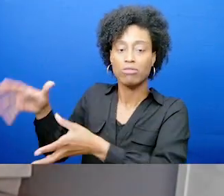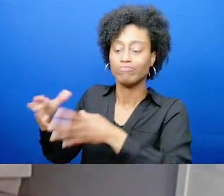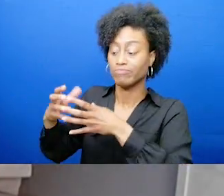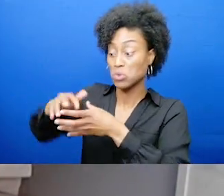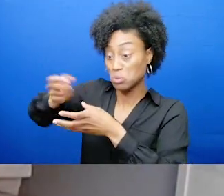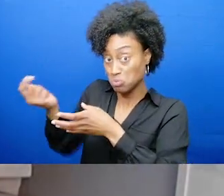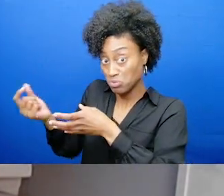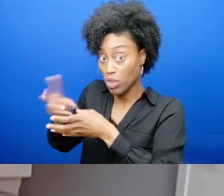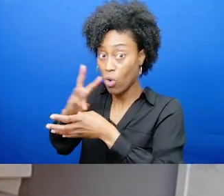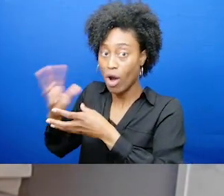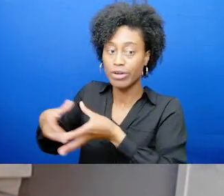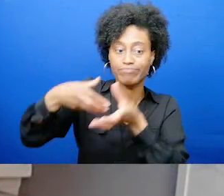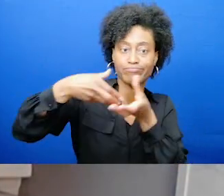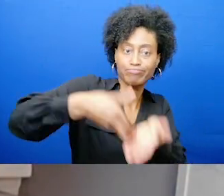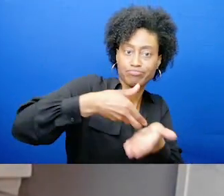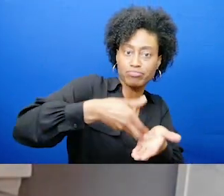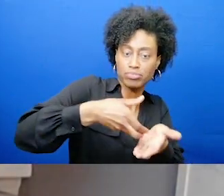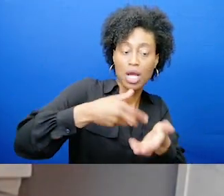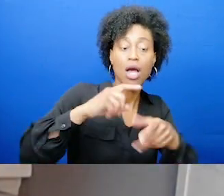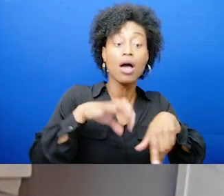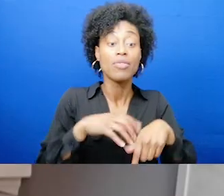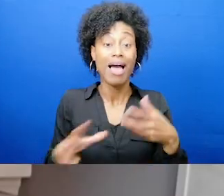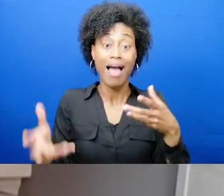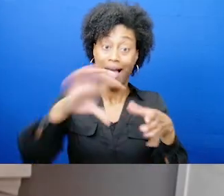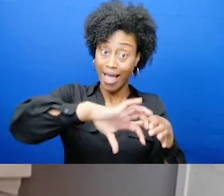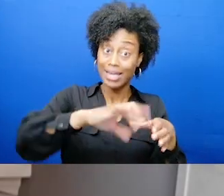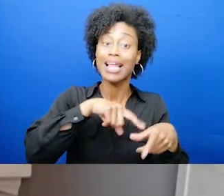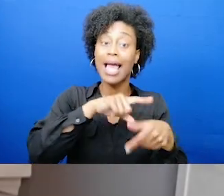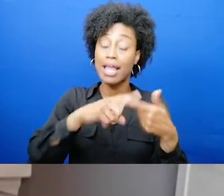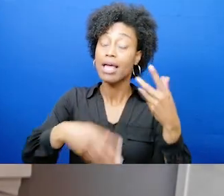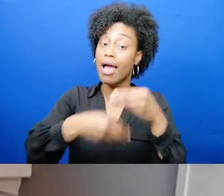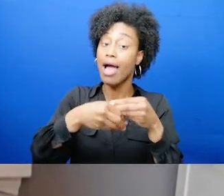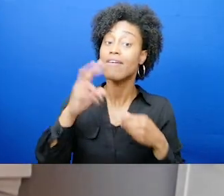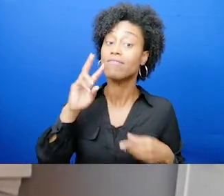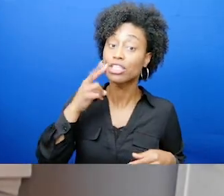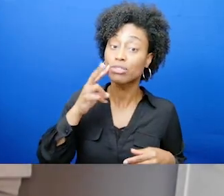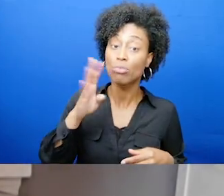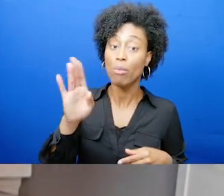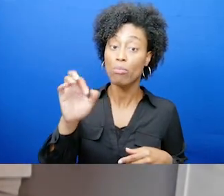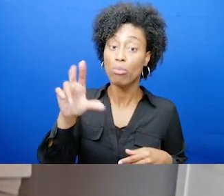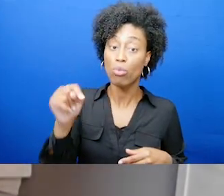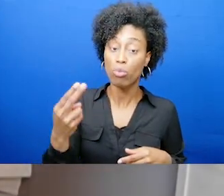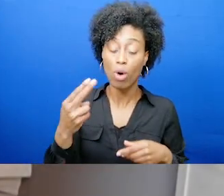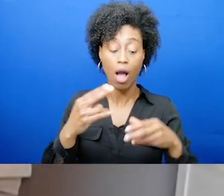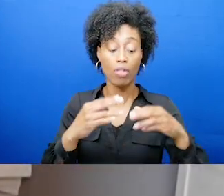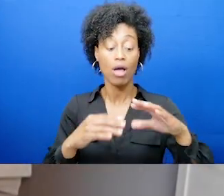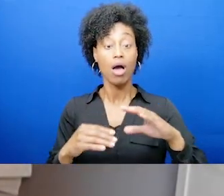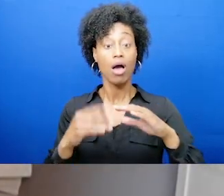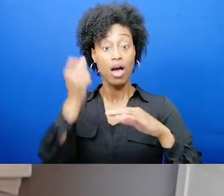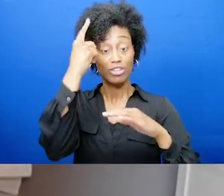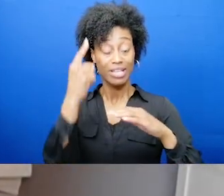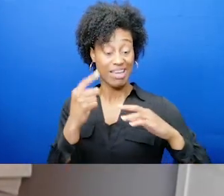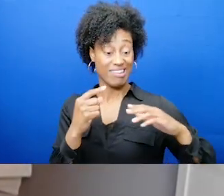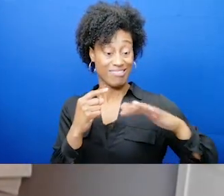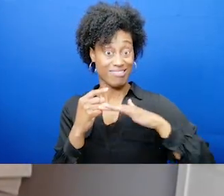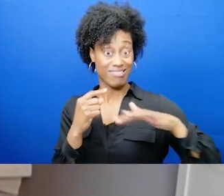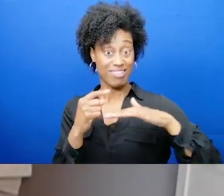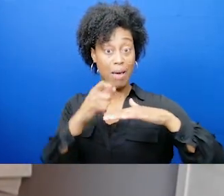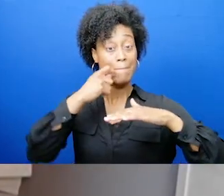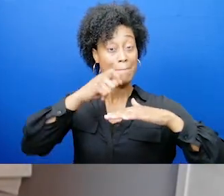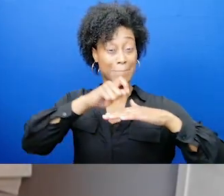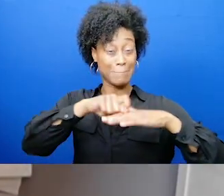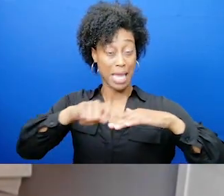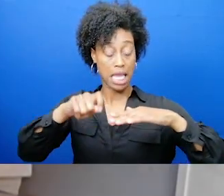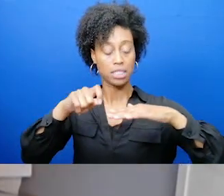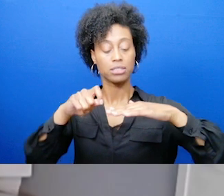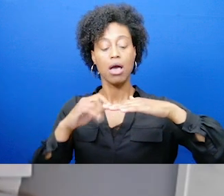Pot and also add in the veggie broth, but only add enough veggie broth to cover the beans